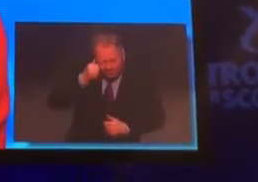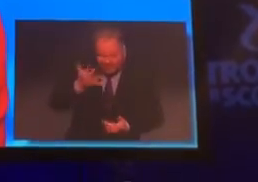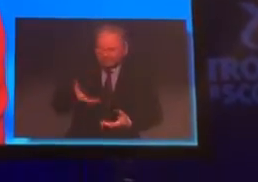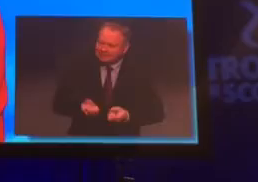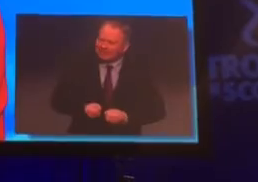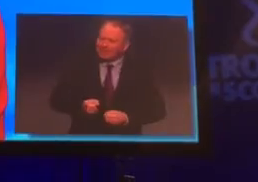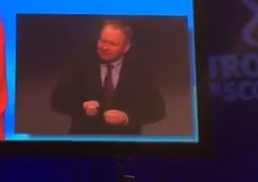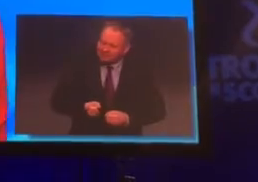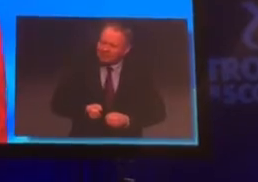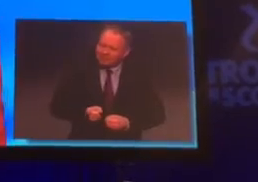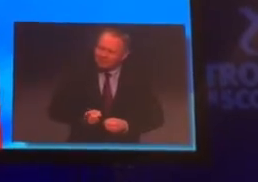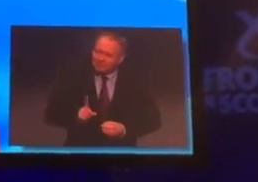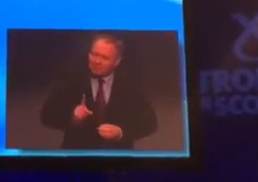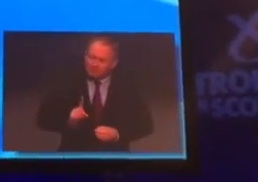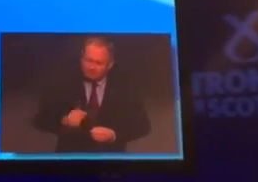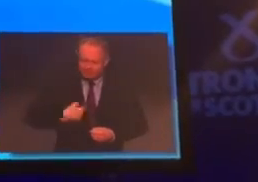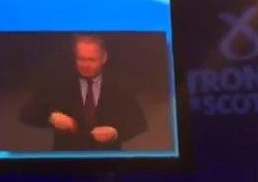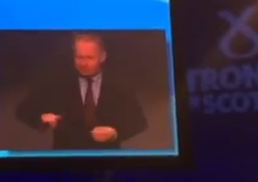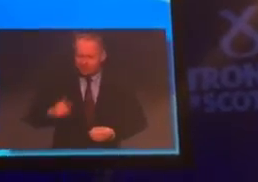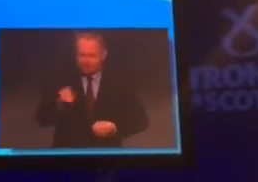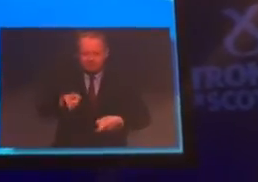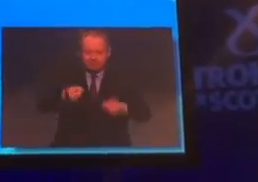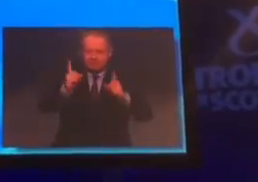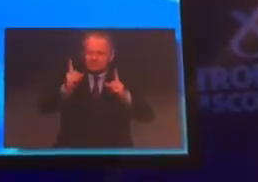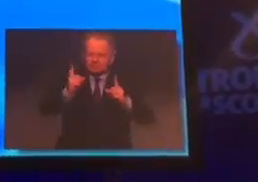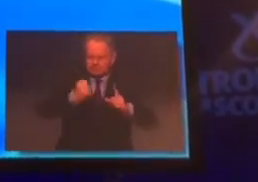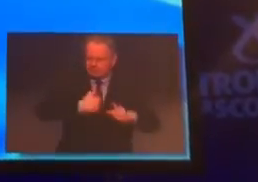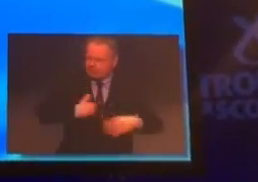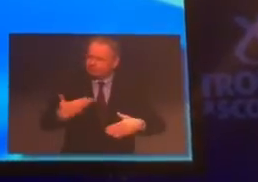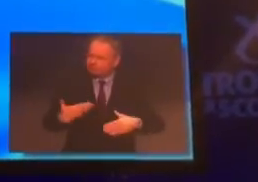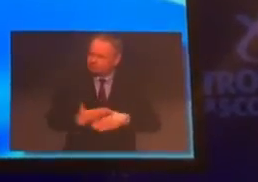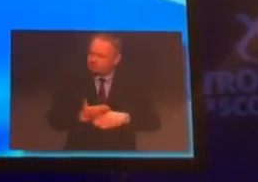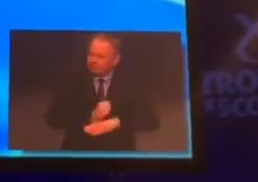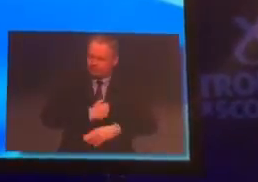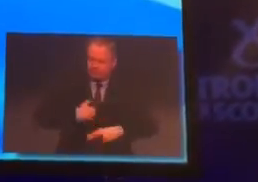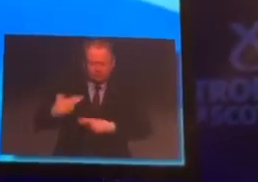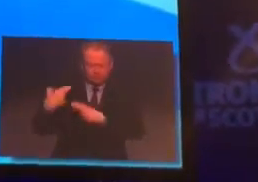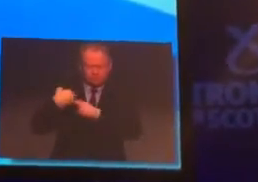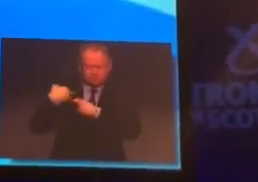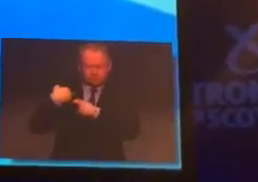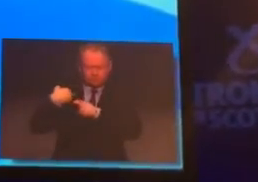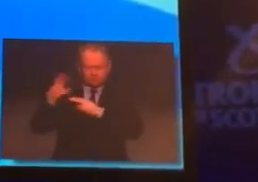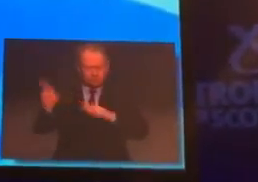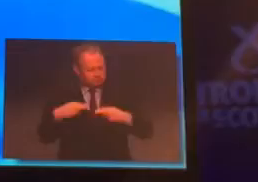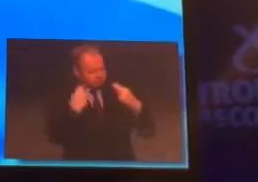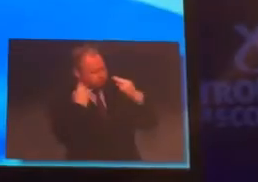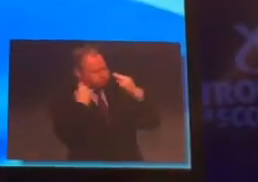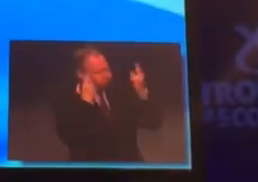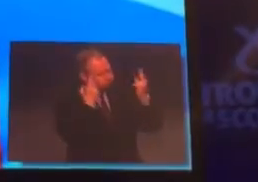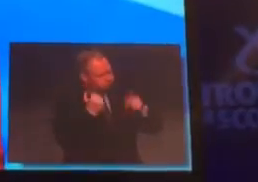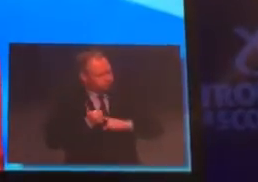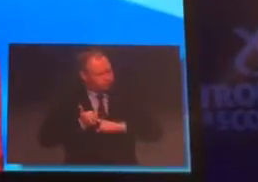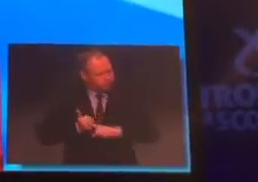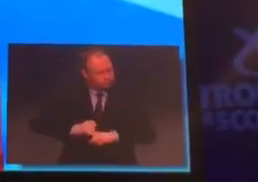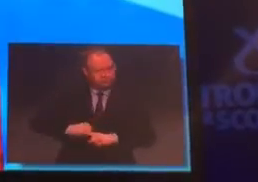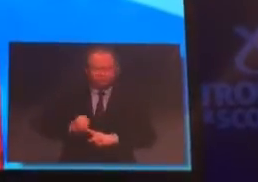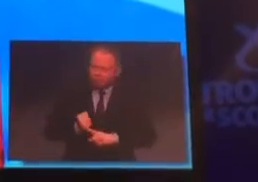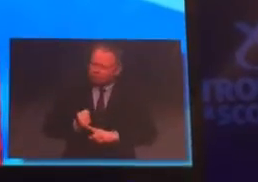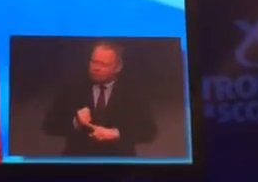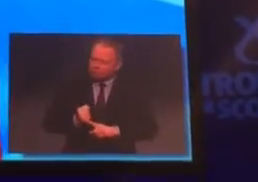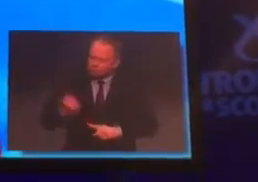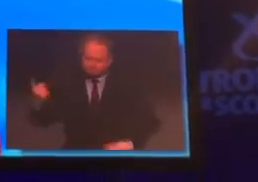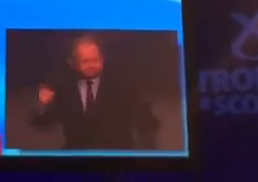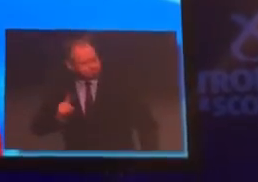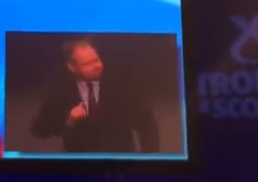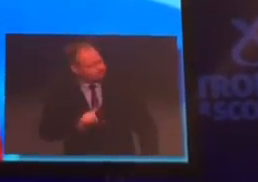that. But as First Minister, it is my job to stand up for Scotland, to speak up for what I